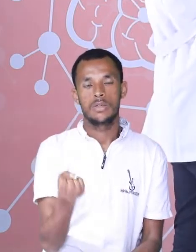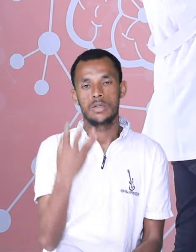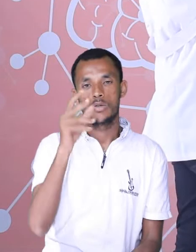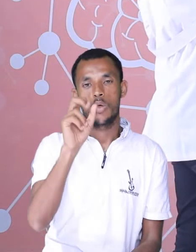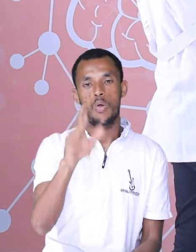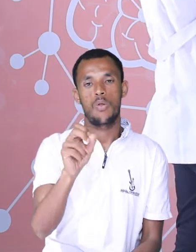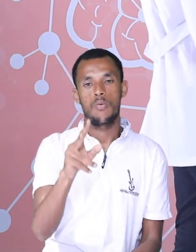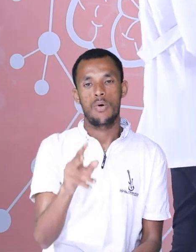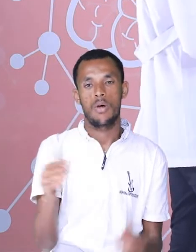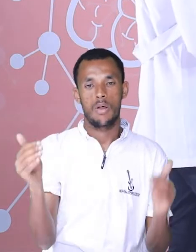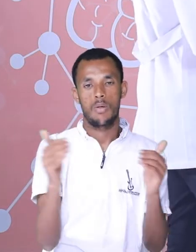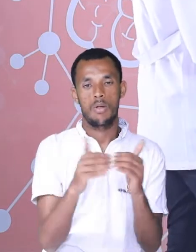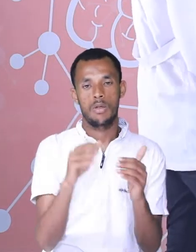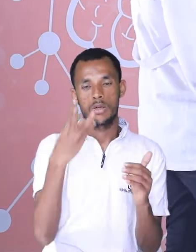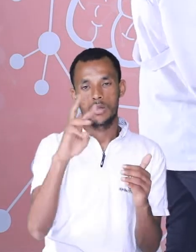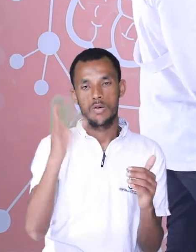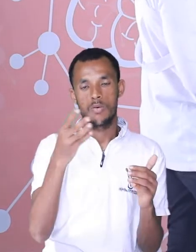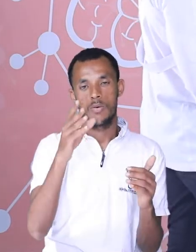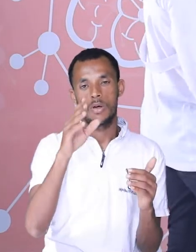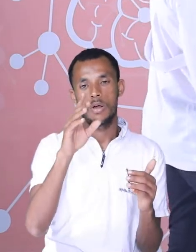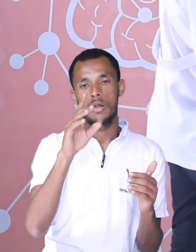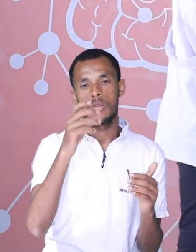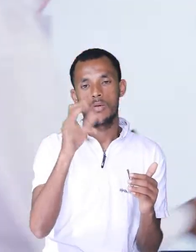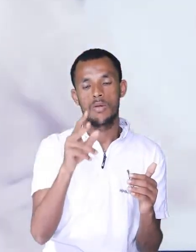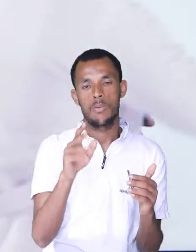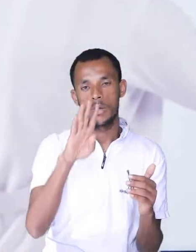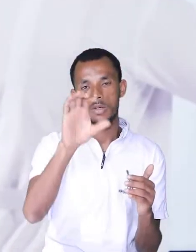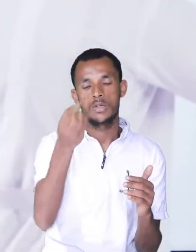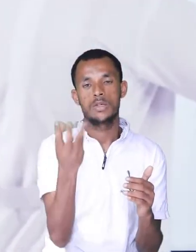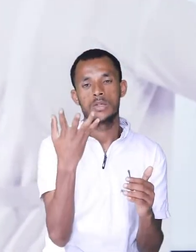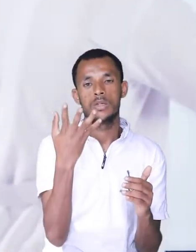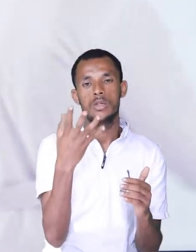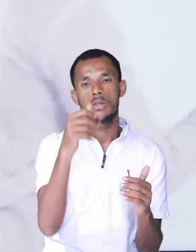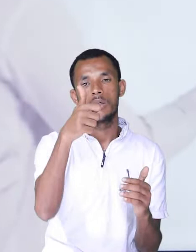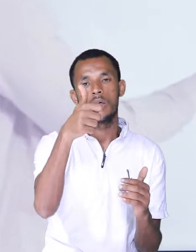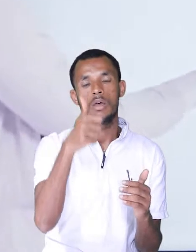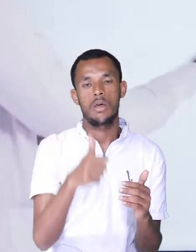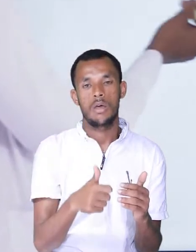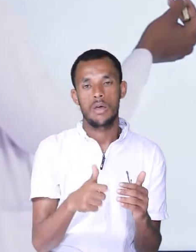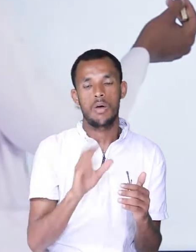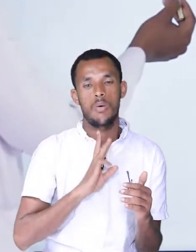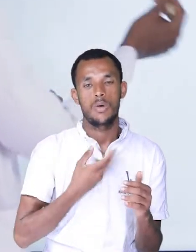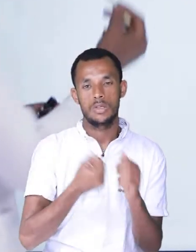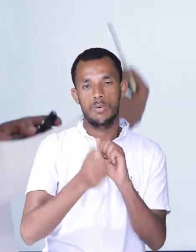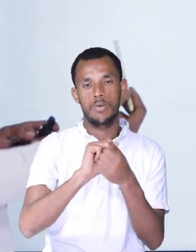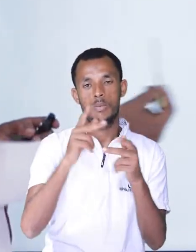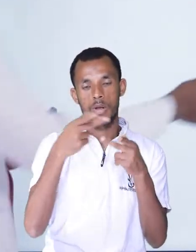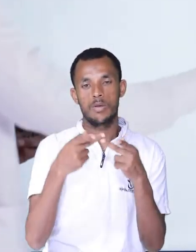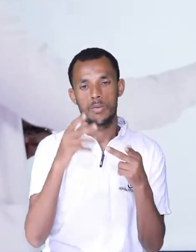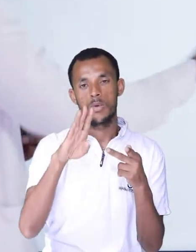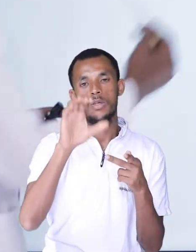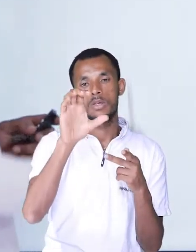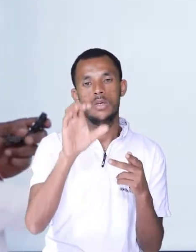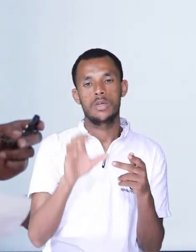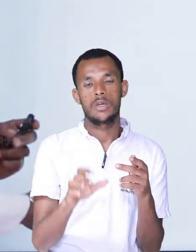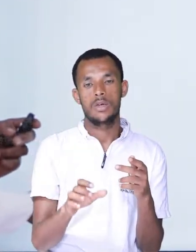12 is equal to BC is A. We substitute in place of BC